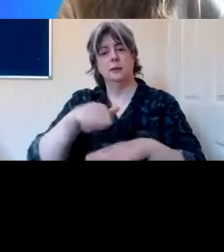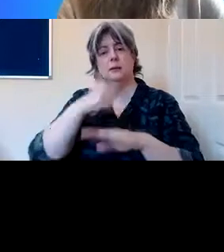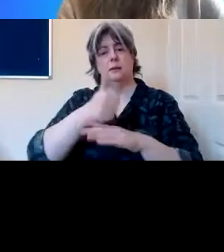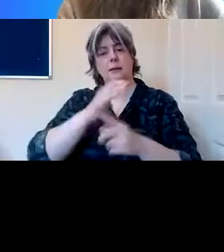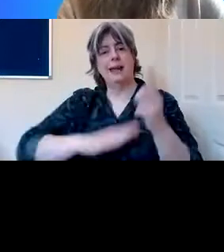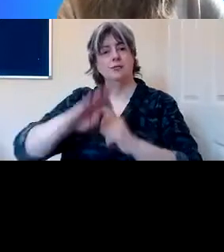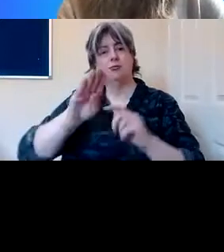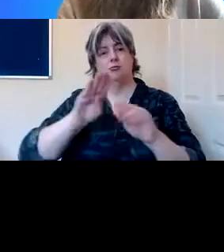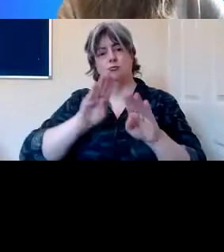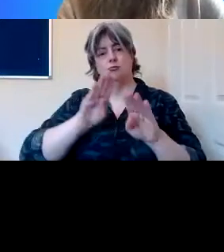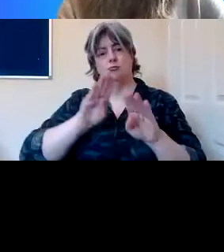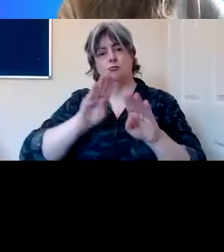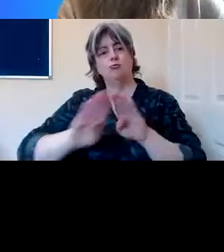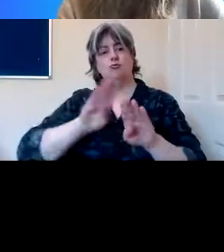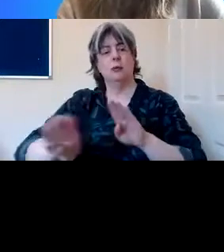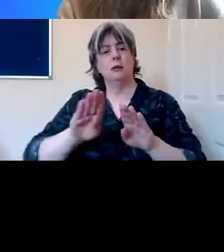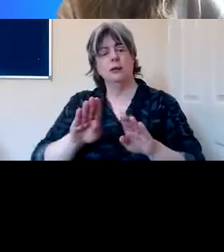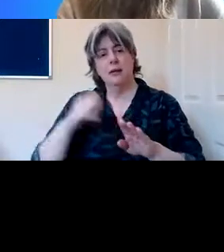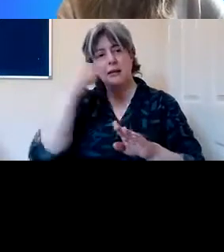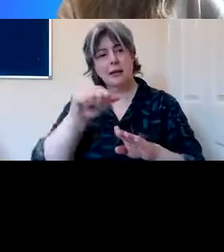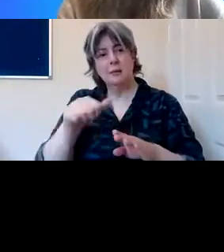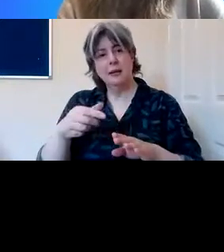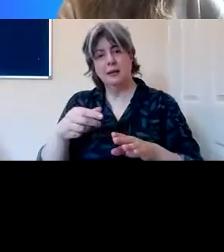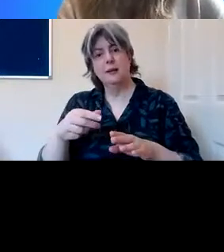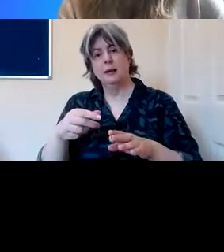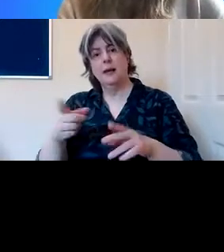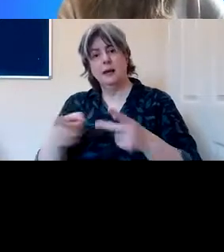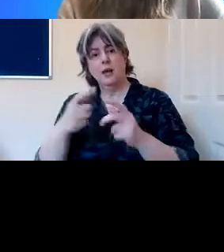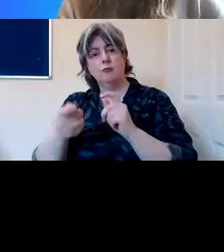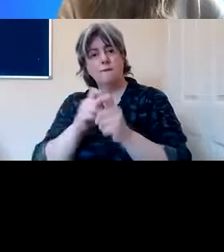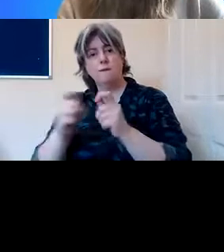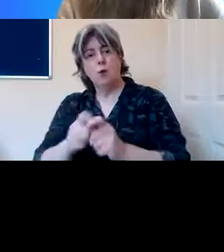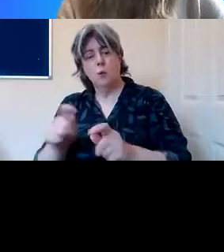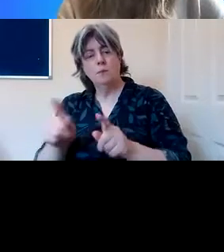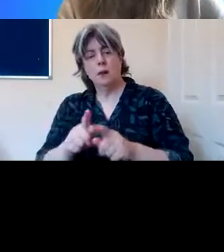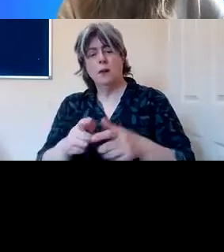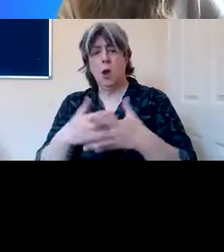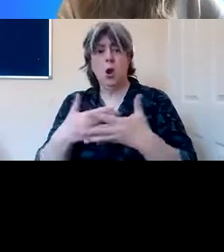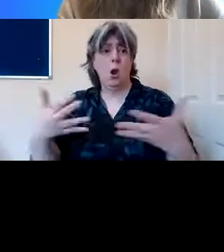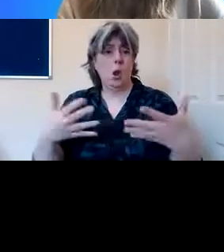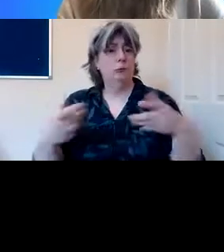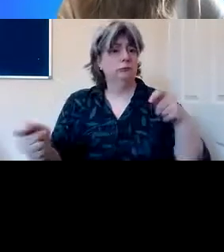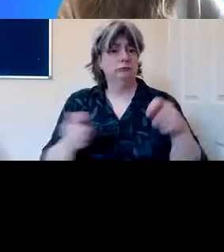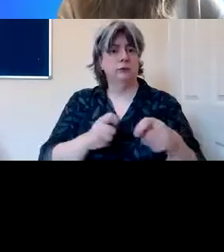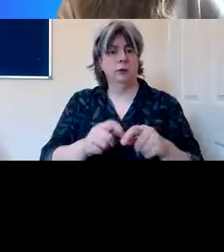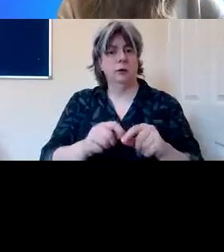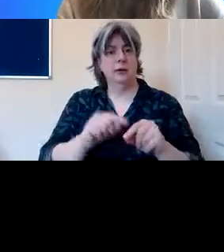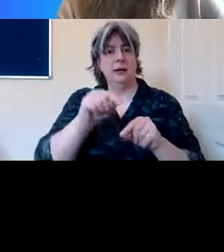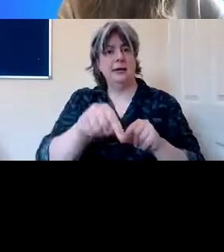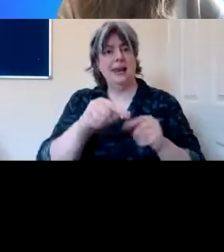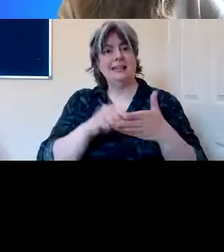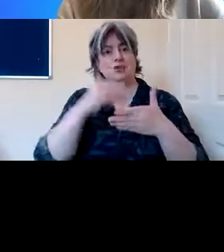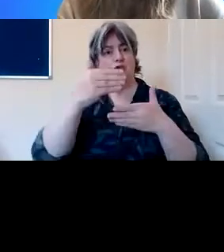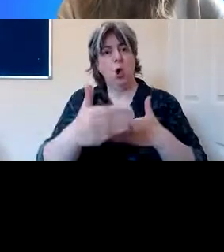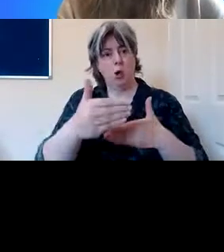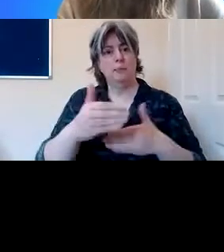reform agenda as well. There's a huge amount of changes been taking place, and the next term is going to be about implementing that. And that obviously